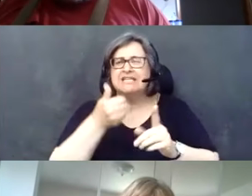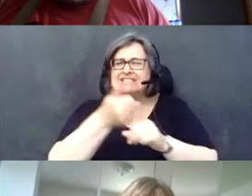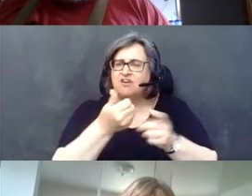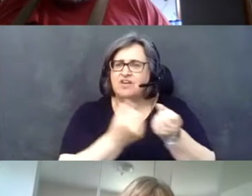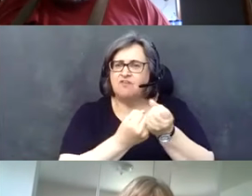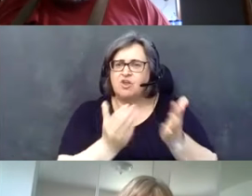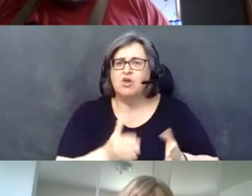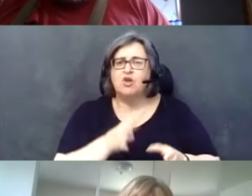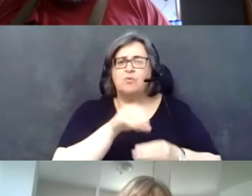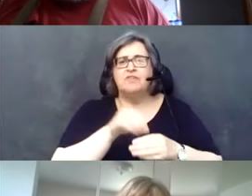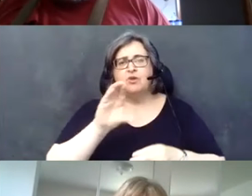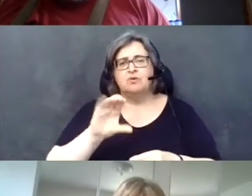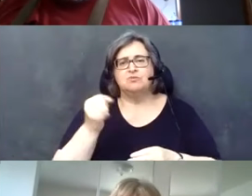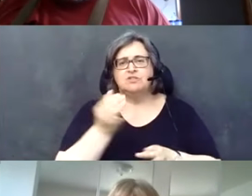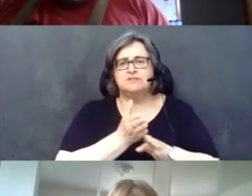in the criminal justice space.